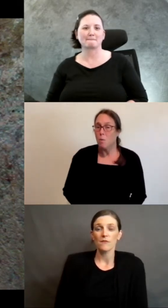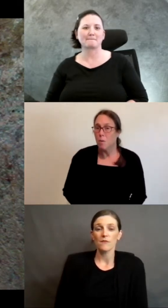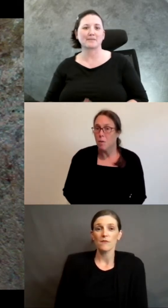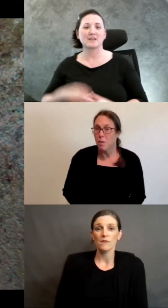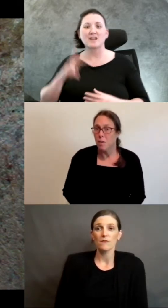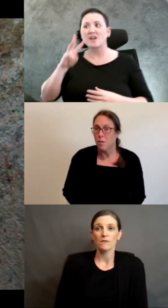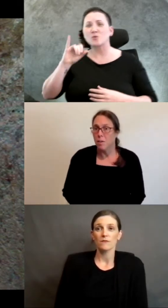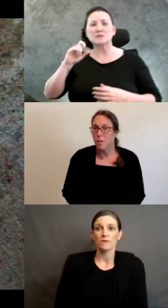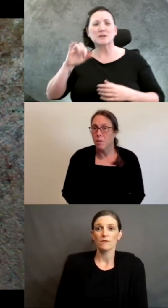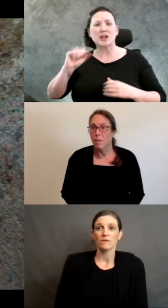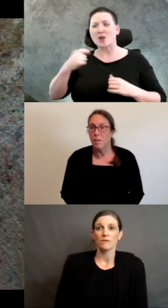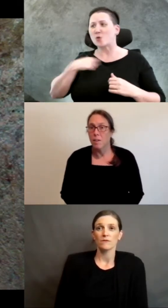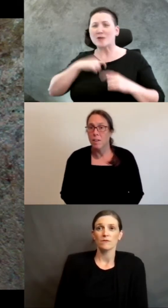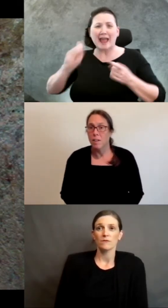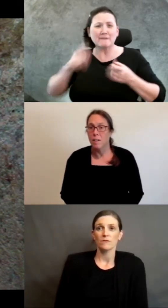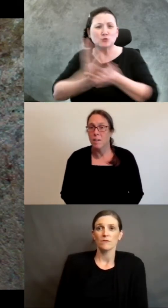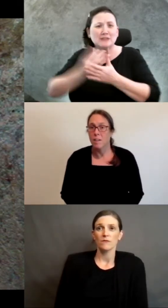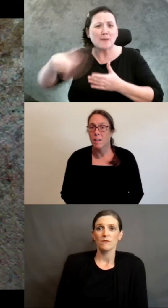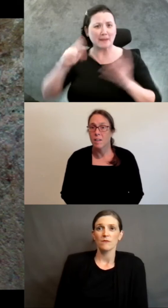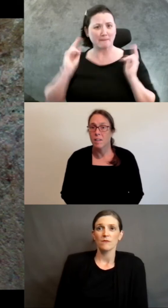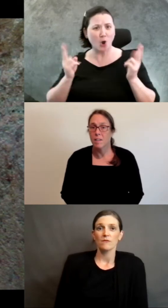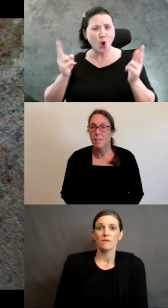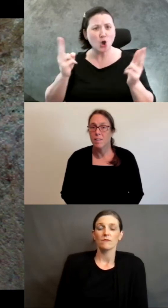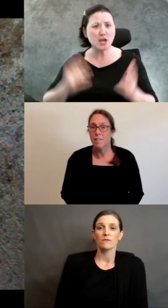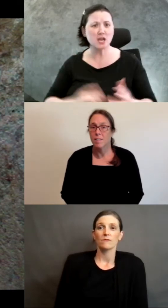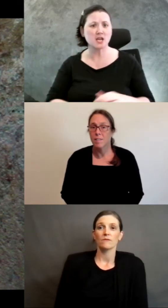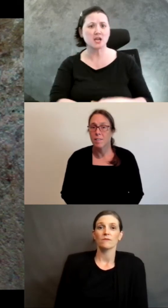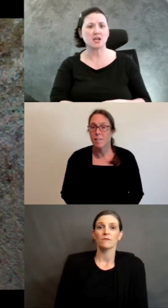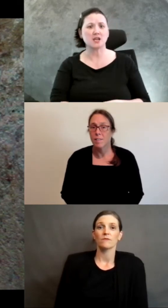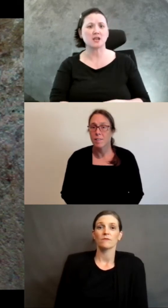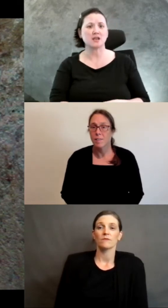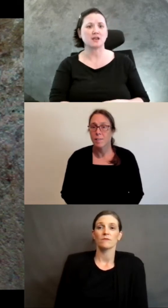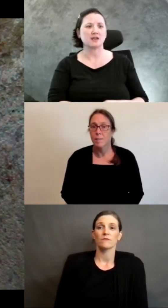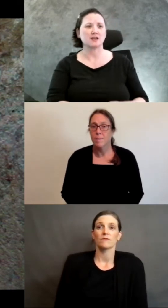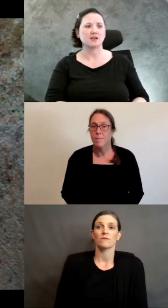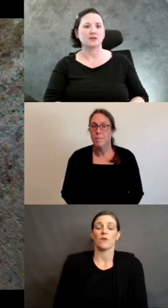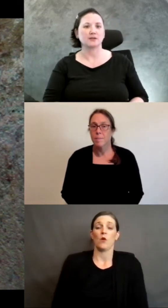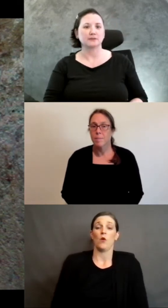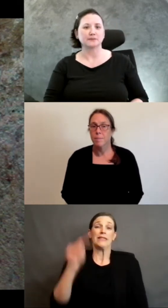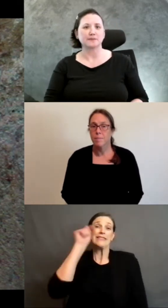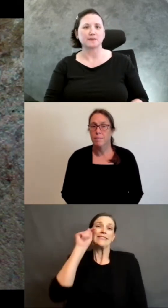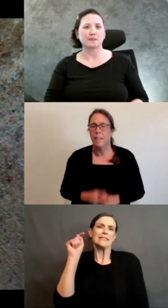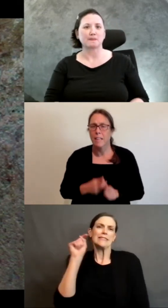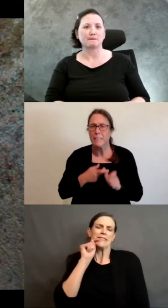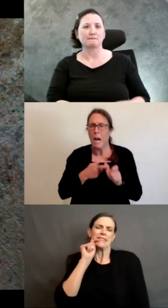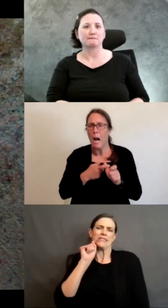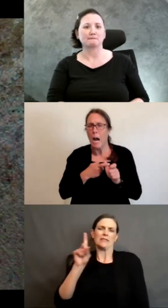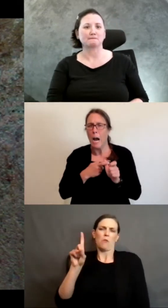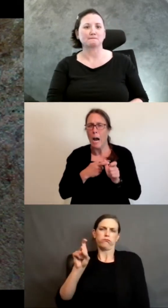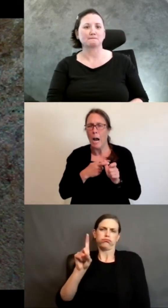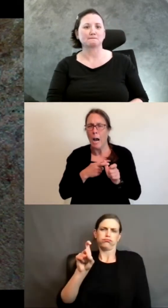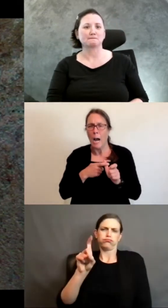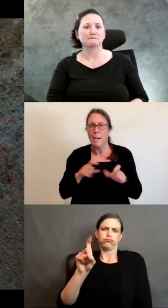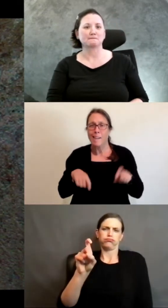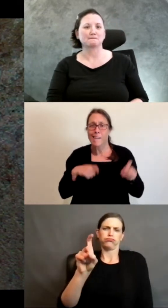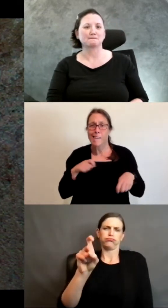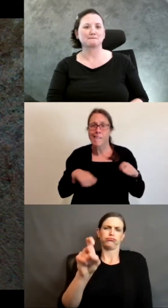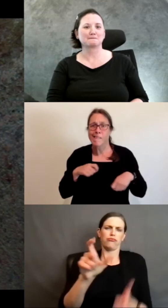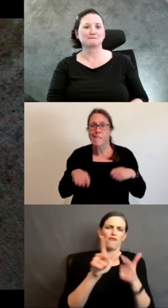way! The scene fades on the teens running down the hallway toward the secret lab.